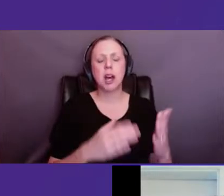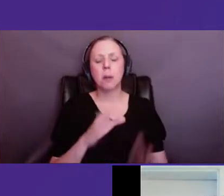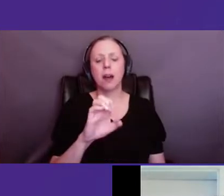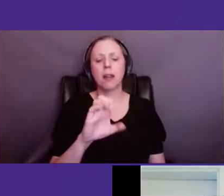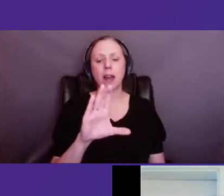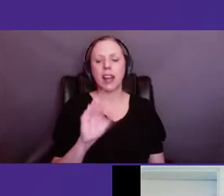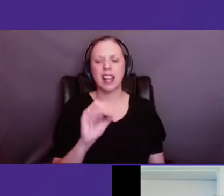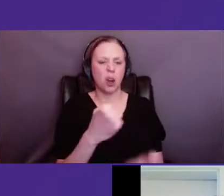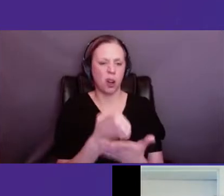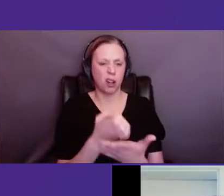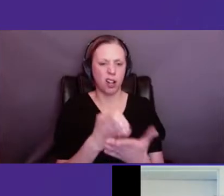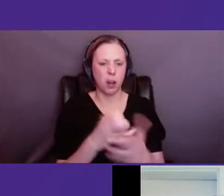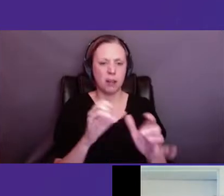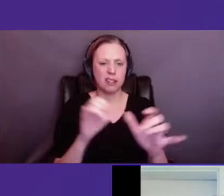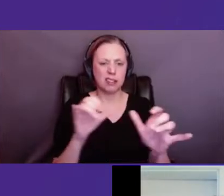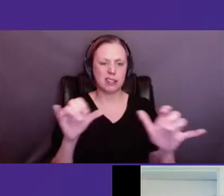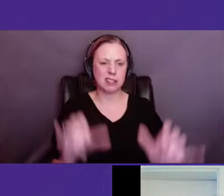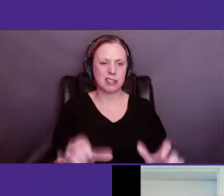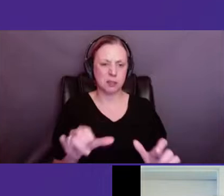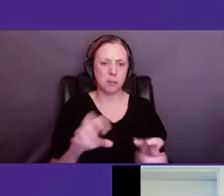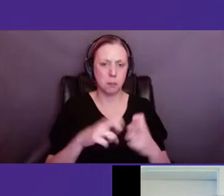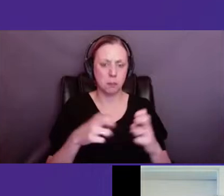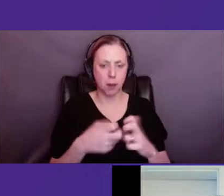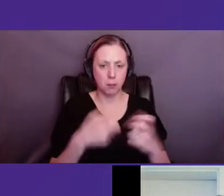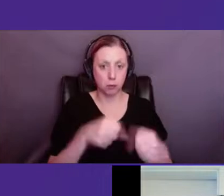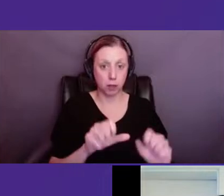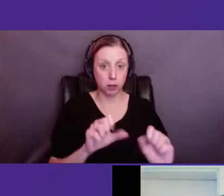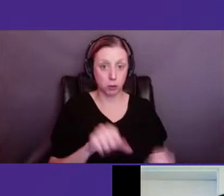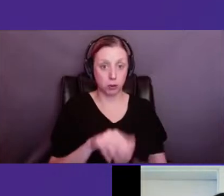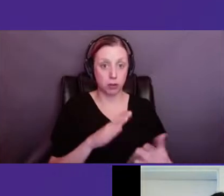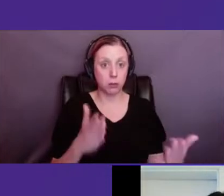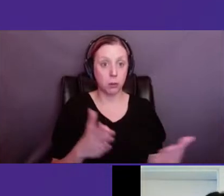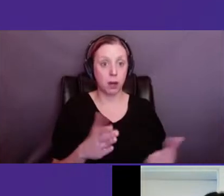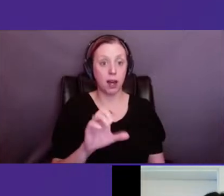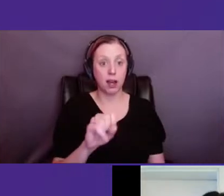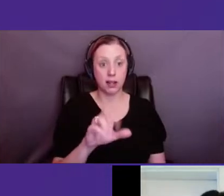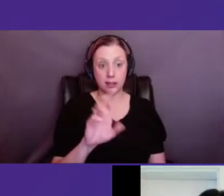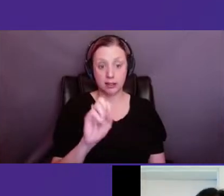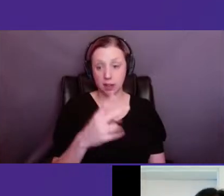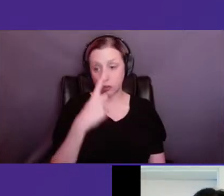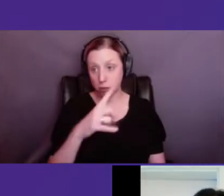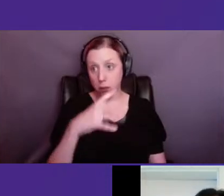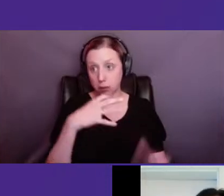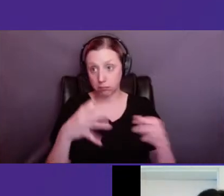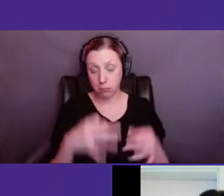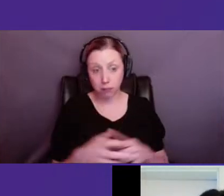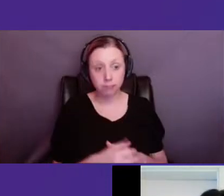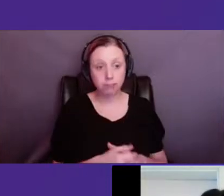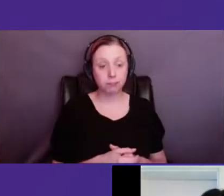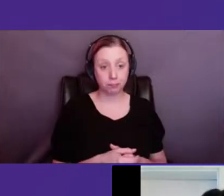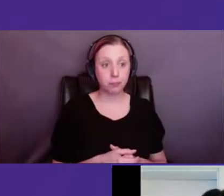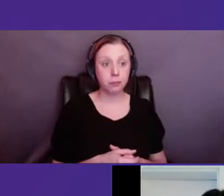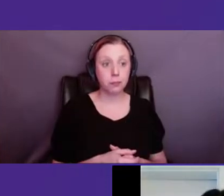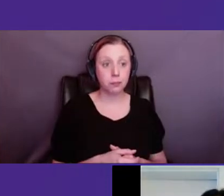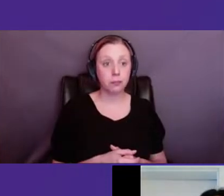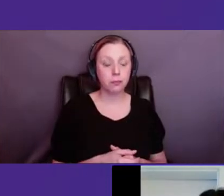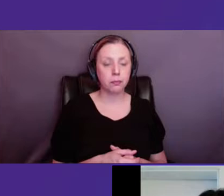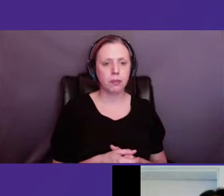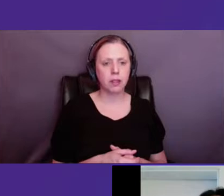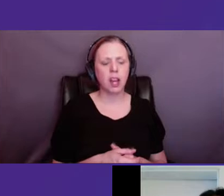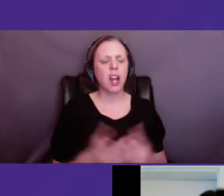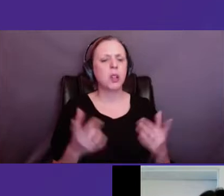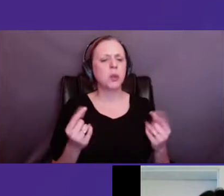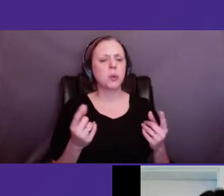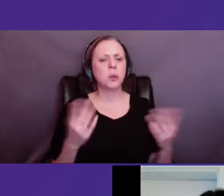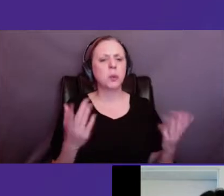be naming. They're trying to address. So let's start with you, Sarah. Why don't you introduce yourself? And let's do this. Let's